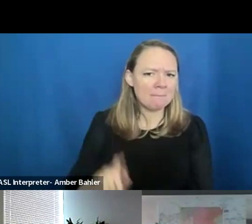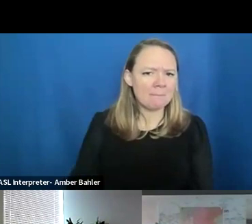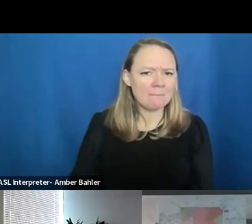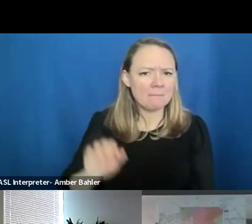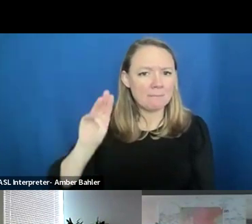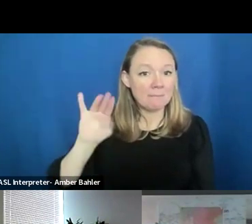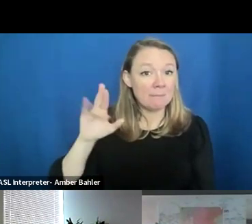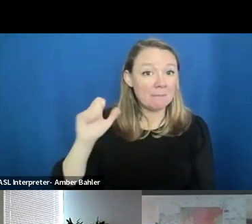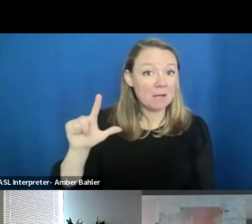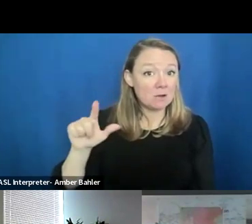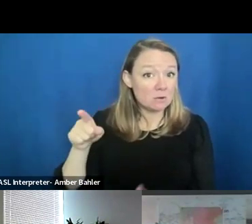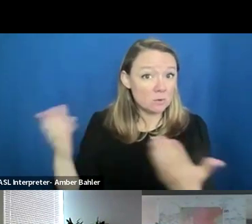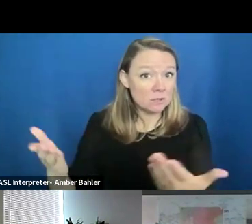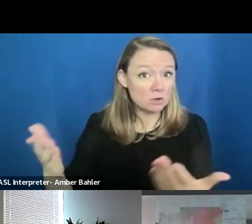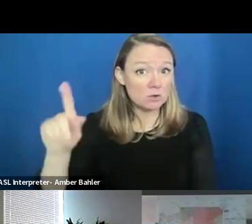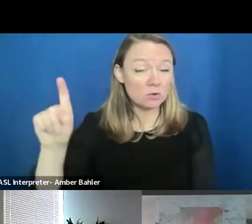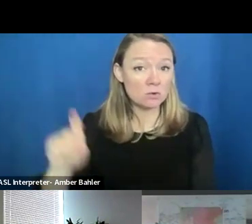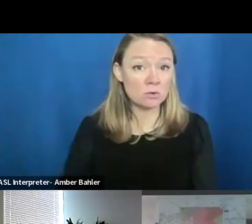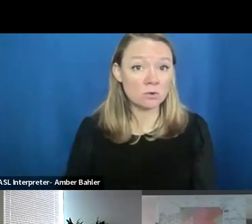Michael, are you with us?